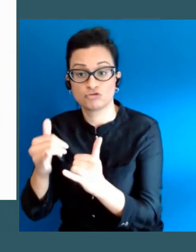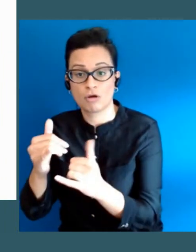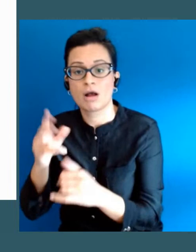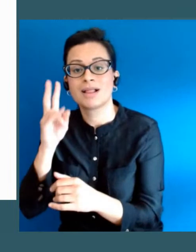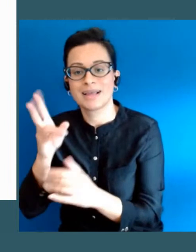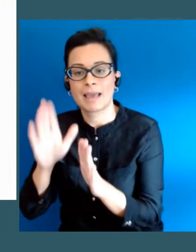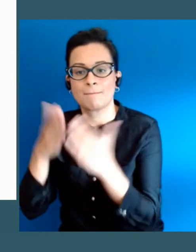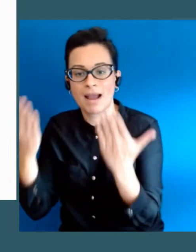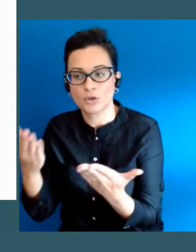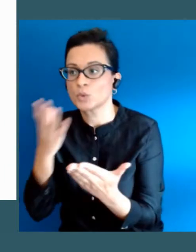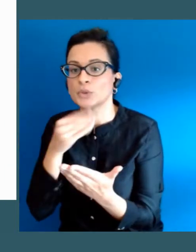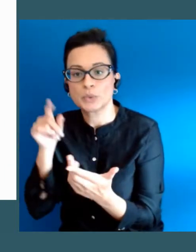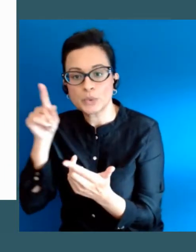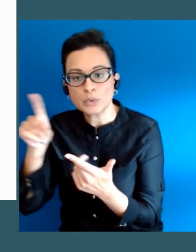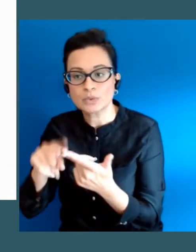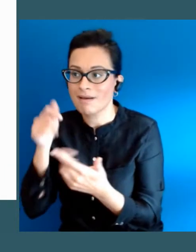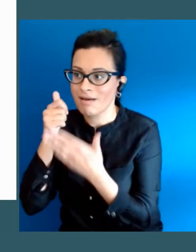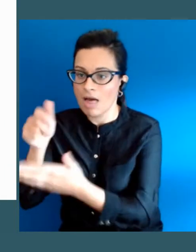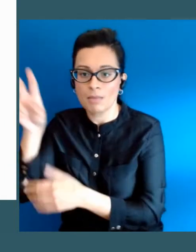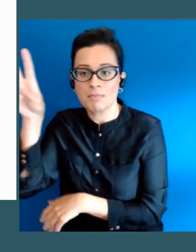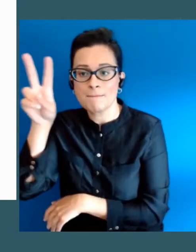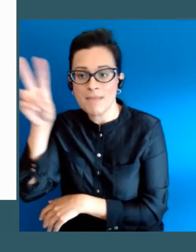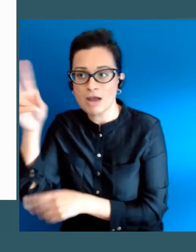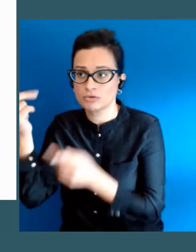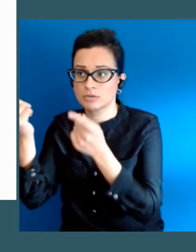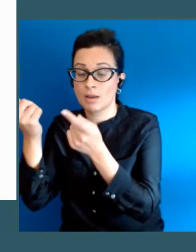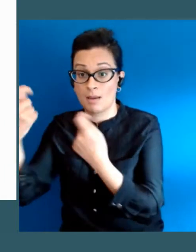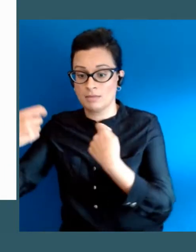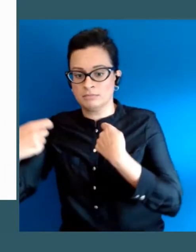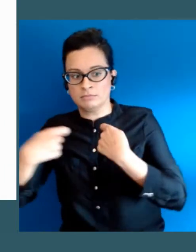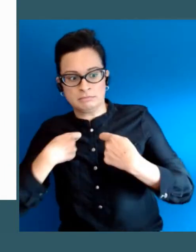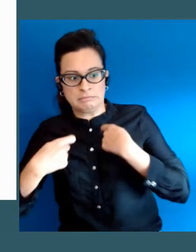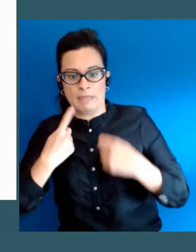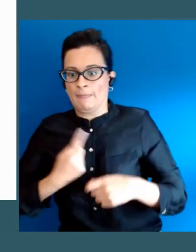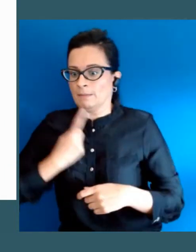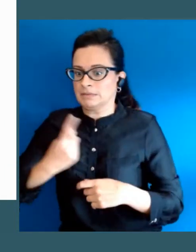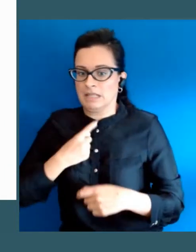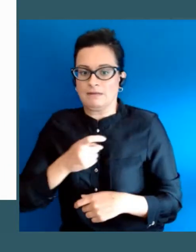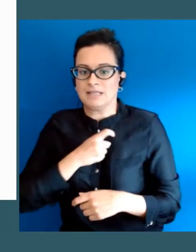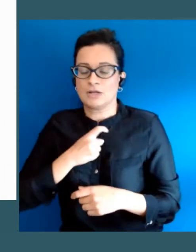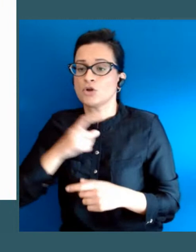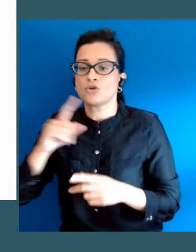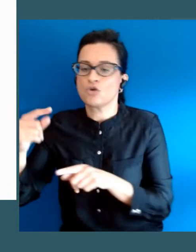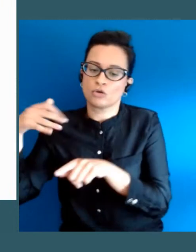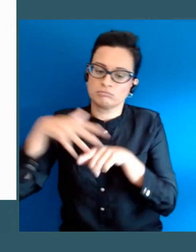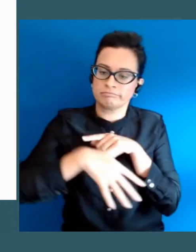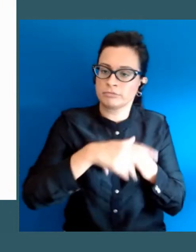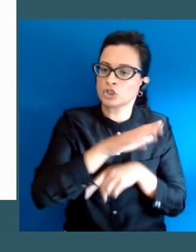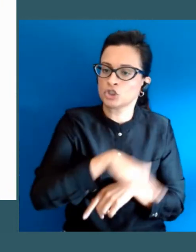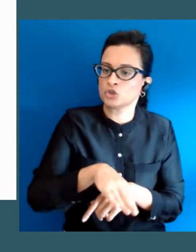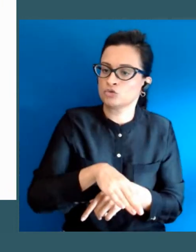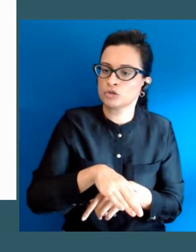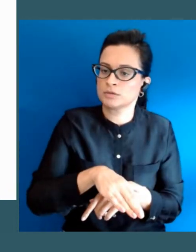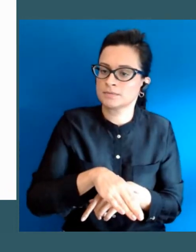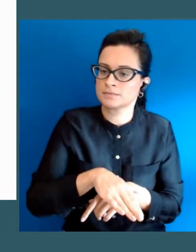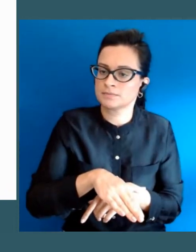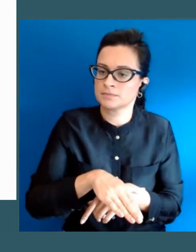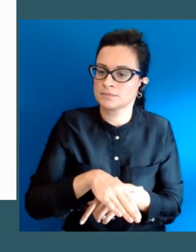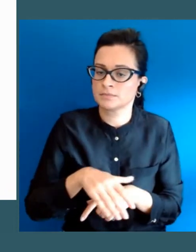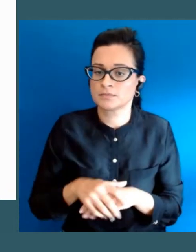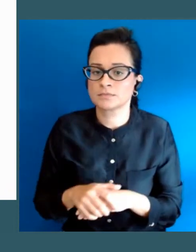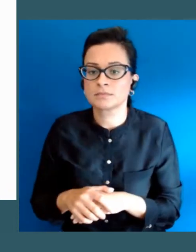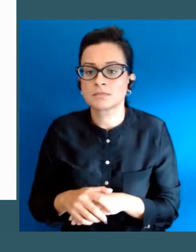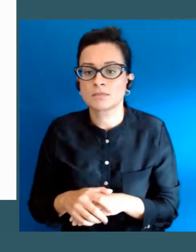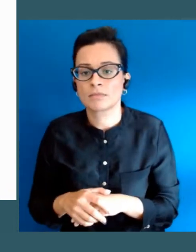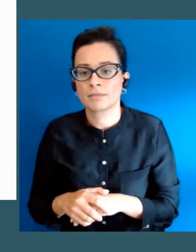this is to help parents manage their own anxiety rather than the transition of anxiety. And we've also